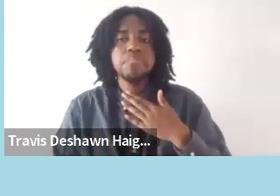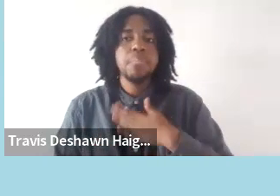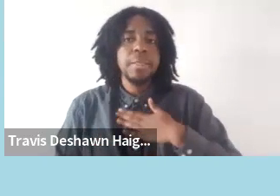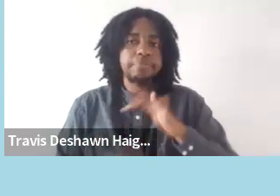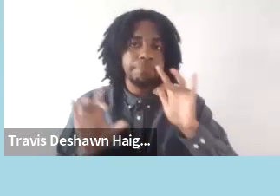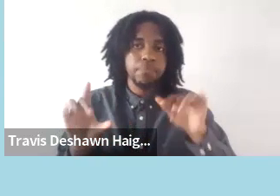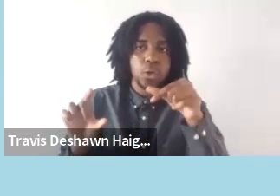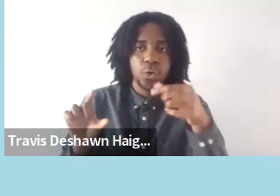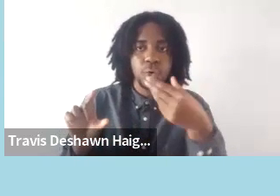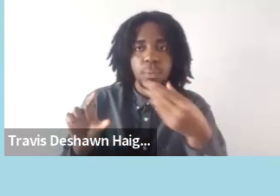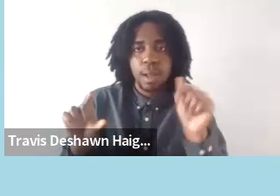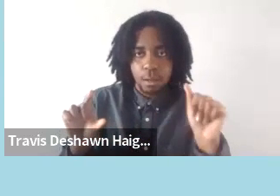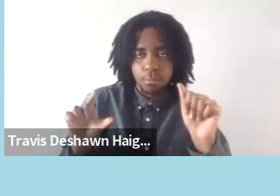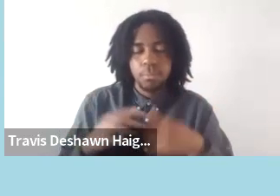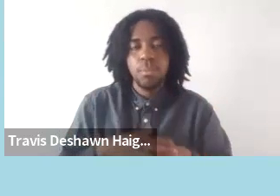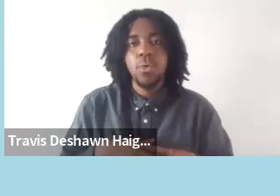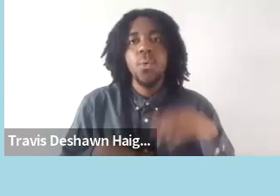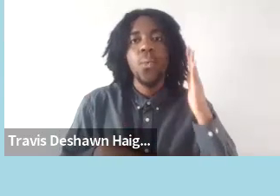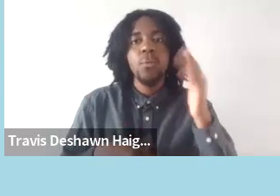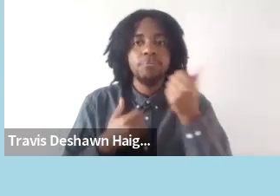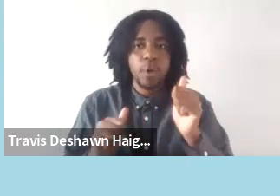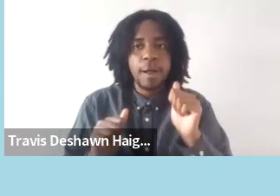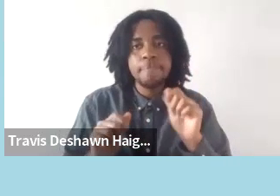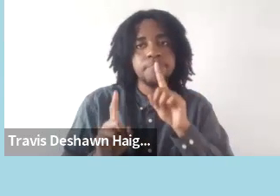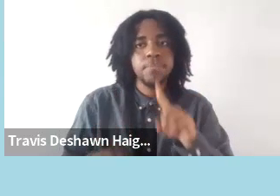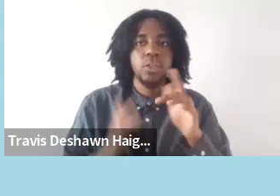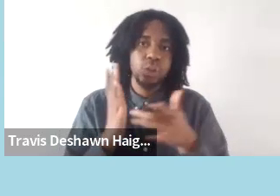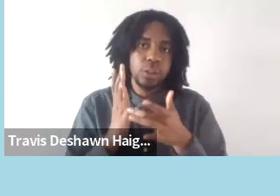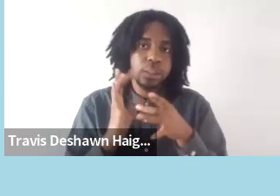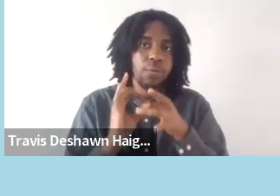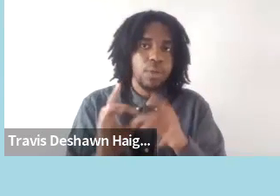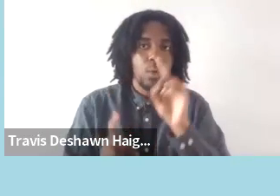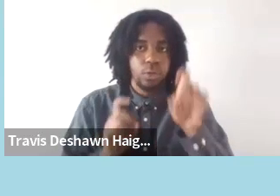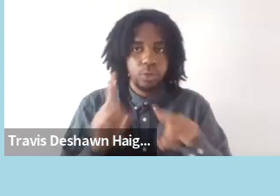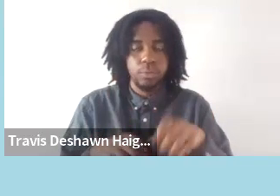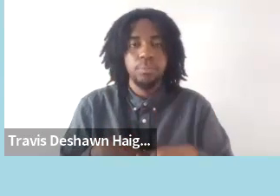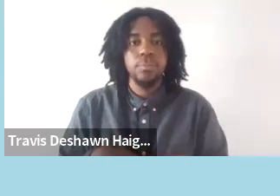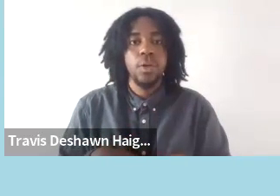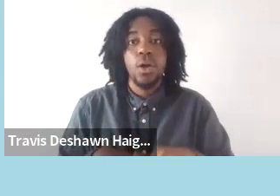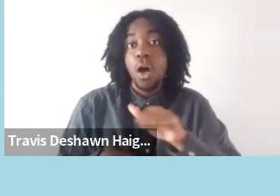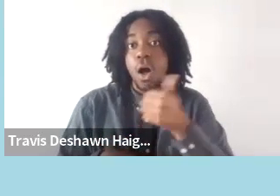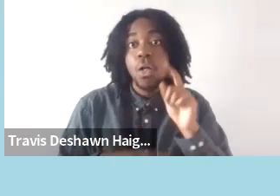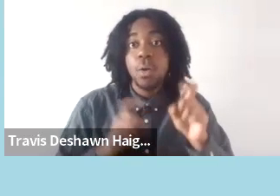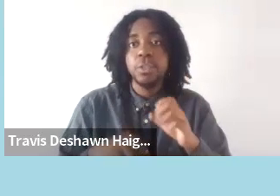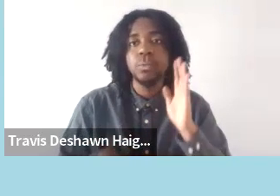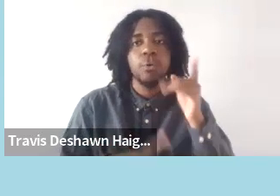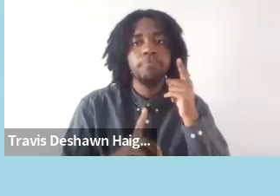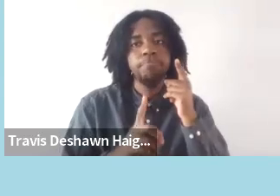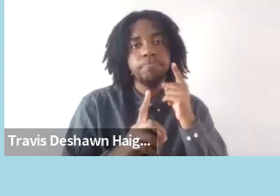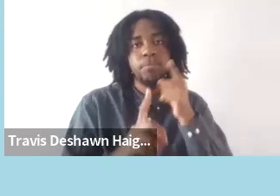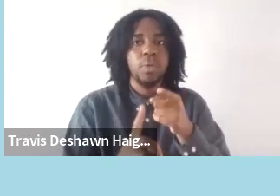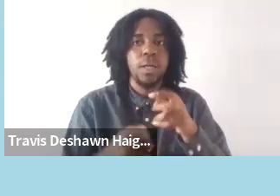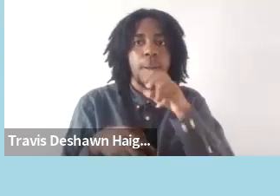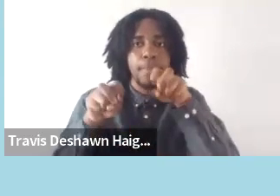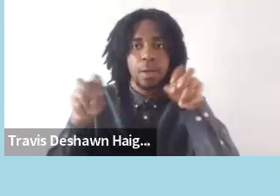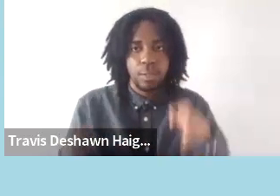appears. We will do our best to respond to all tech-related questions, and we'll pass along all other questions to today's panelists so they can follow up with